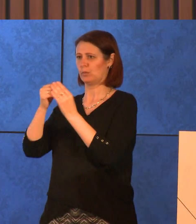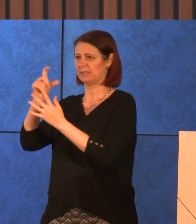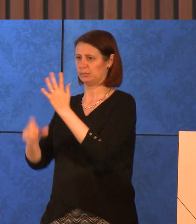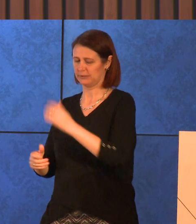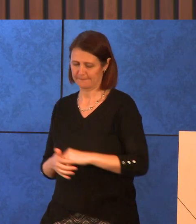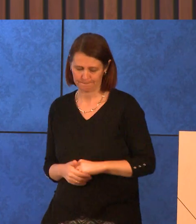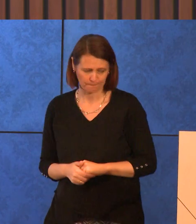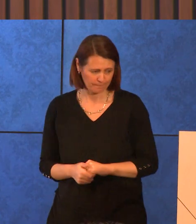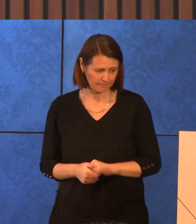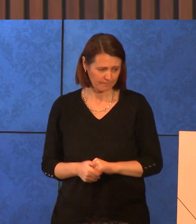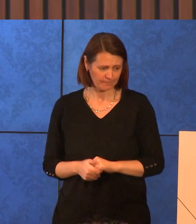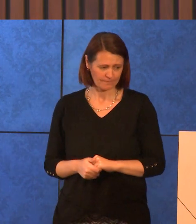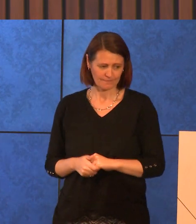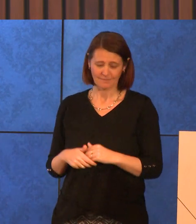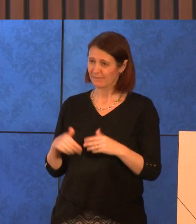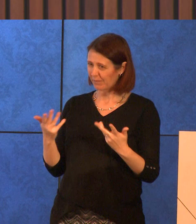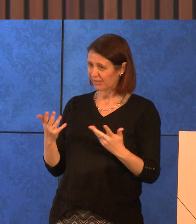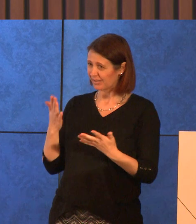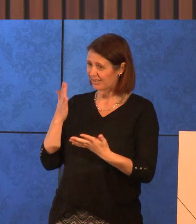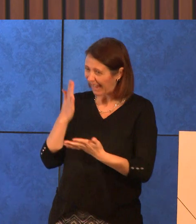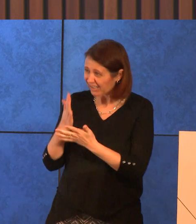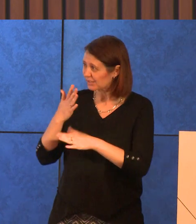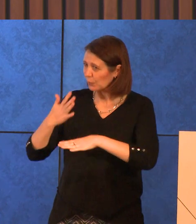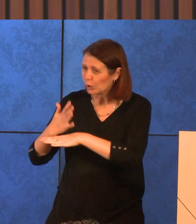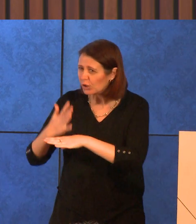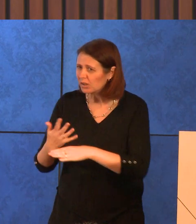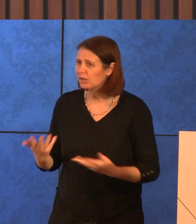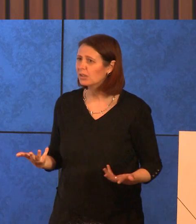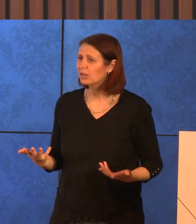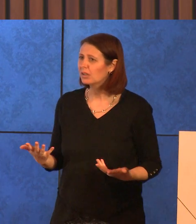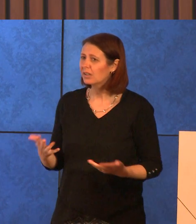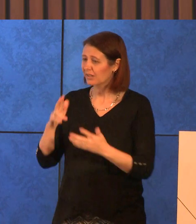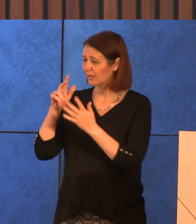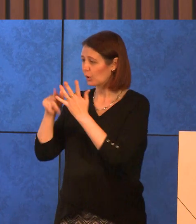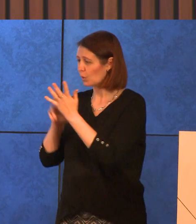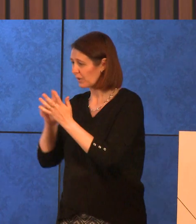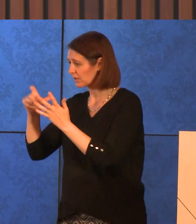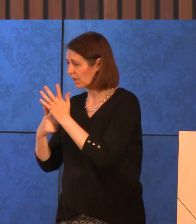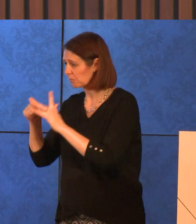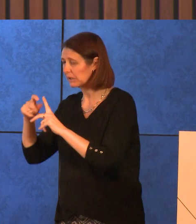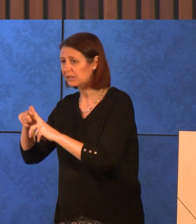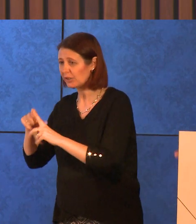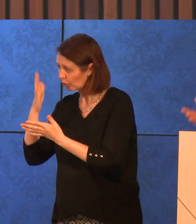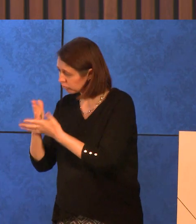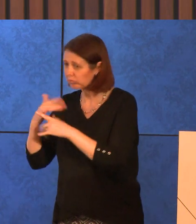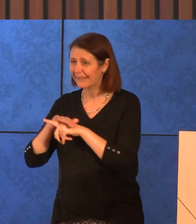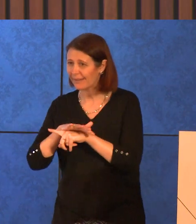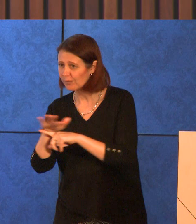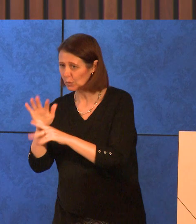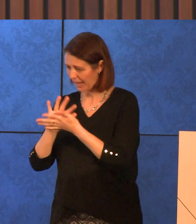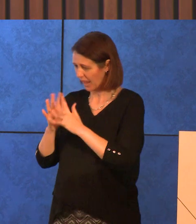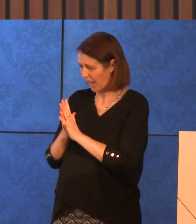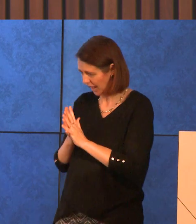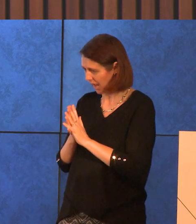Disabilities. Is it? Does it actually work? Does the UNCRPD really influence the